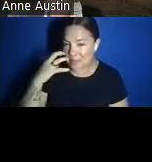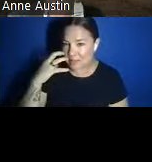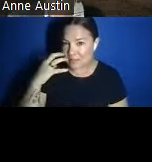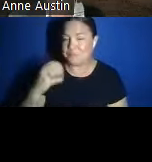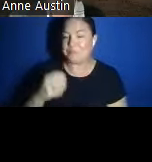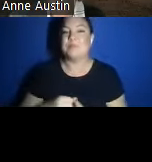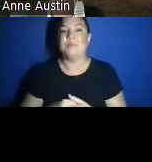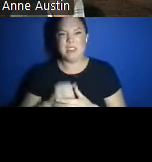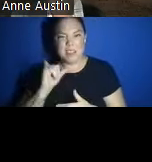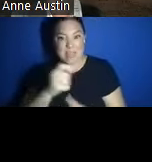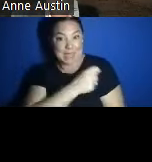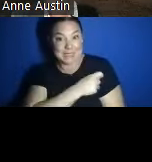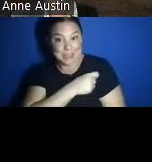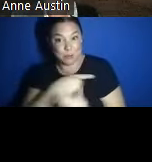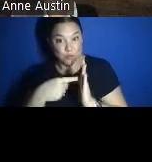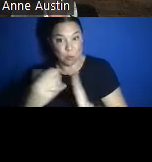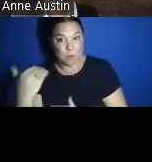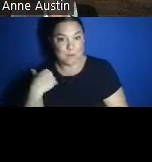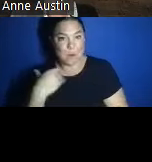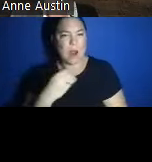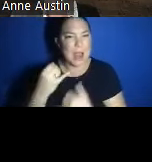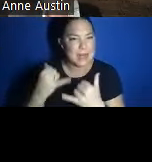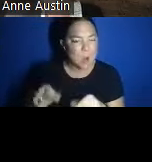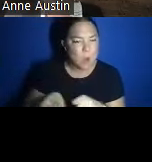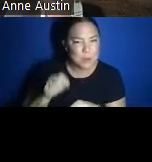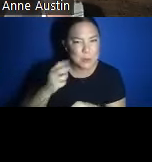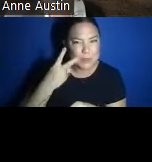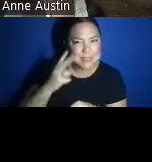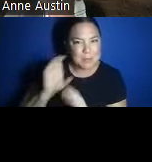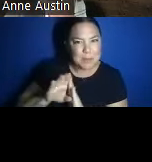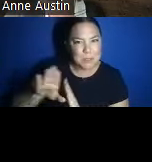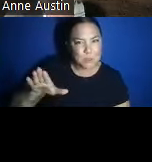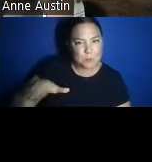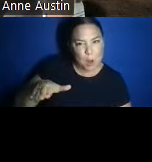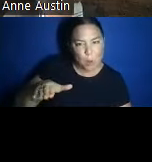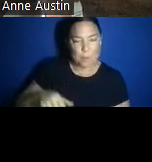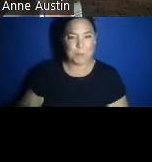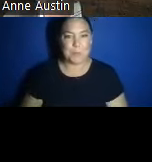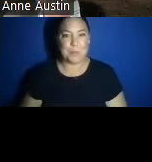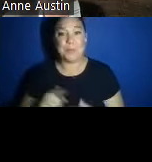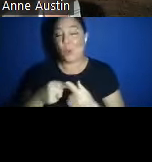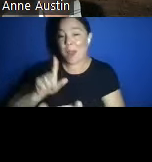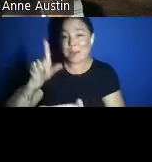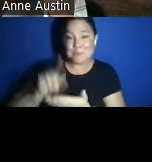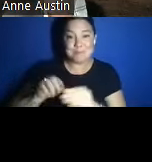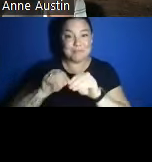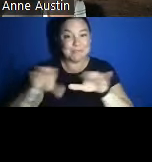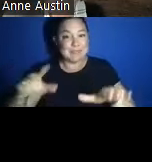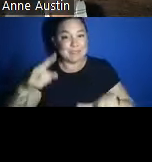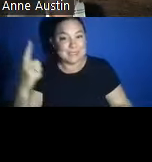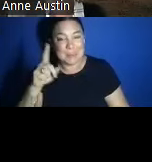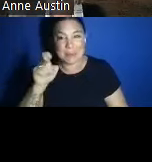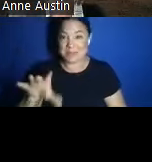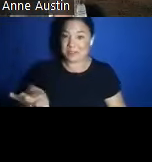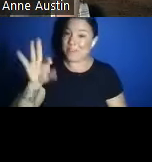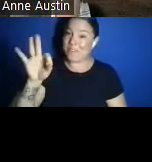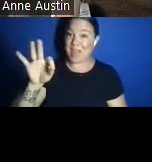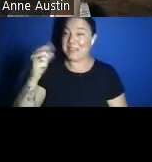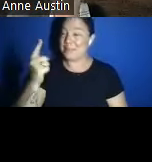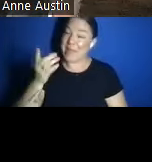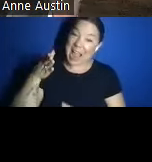now even more completely below. Of course, whenever you publish something, of course, you have to find something afterward. So